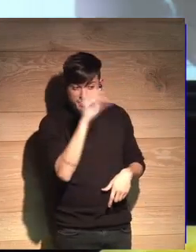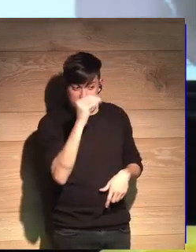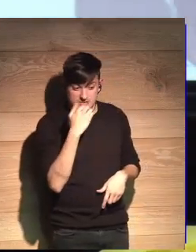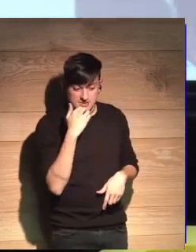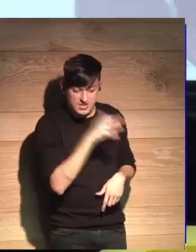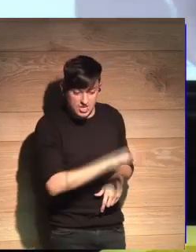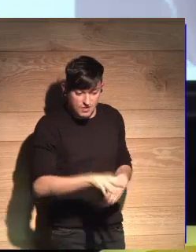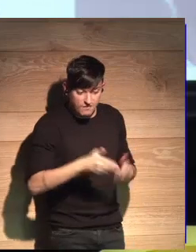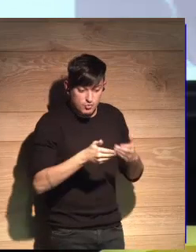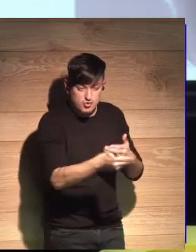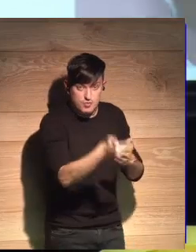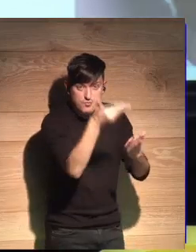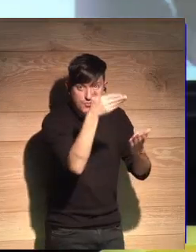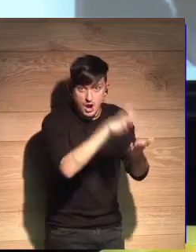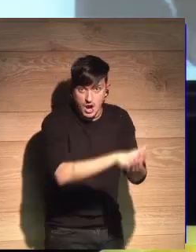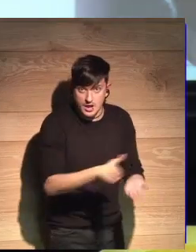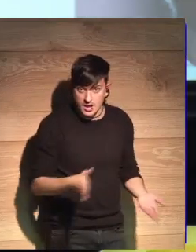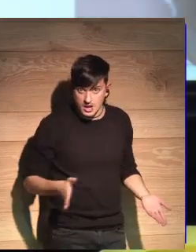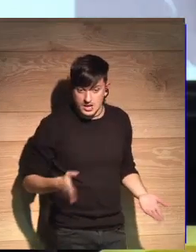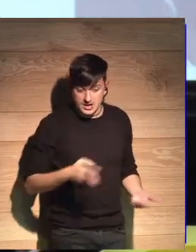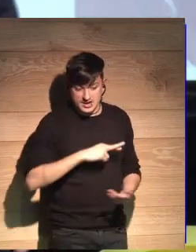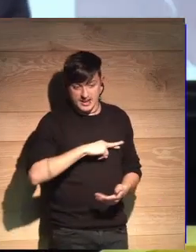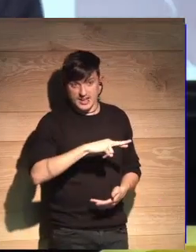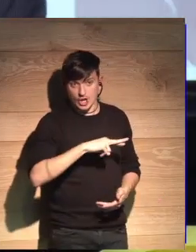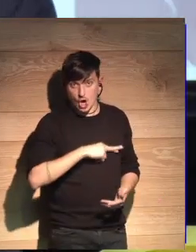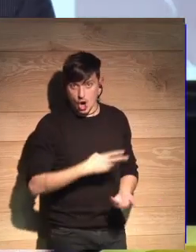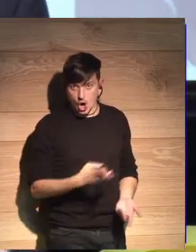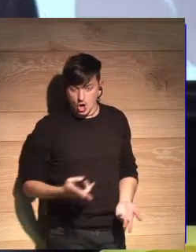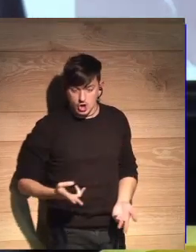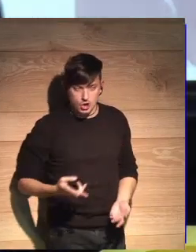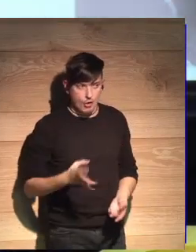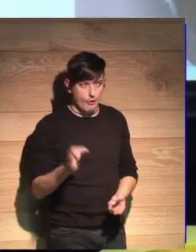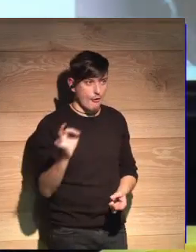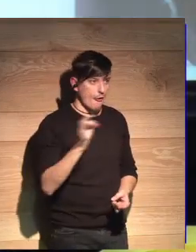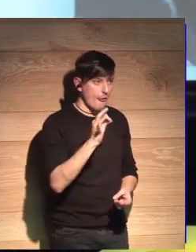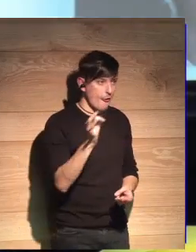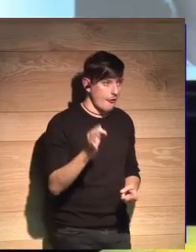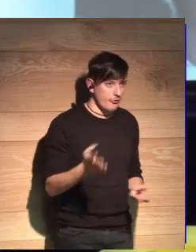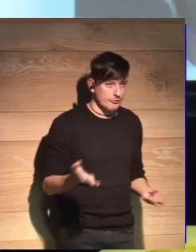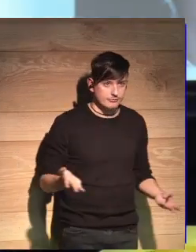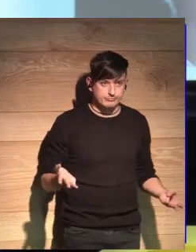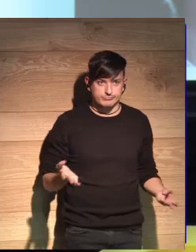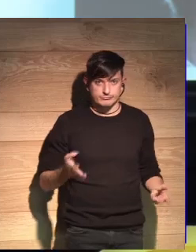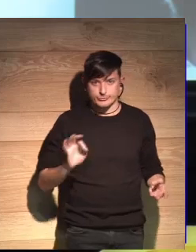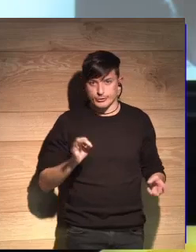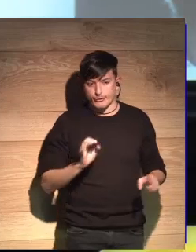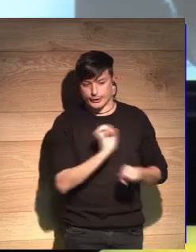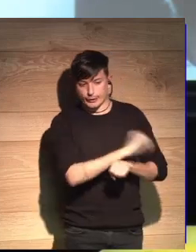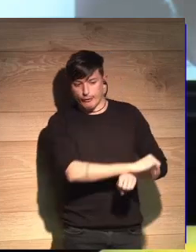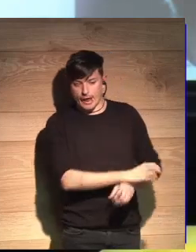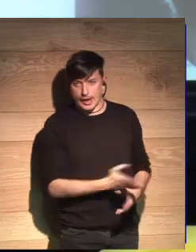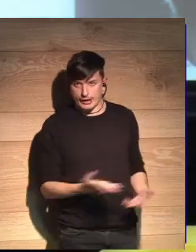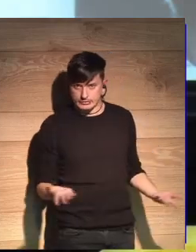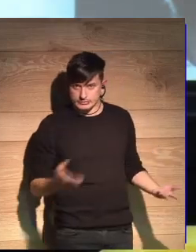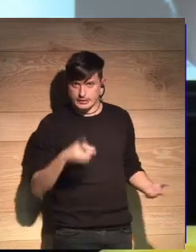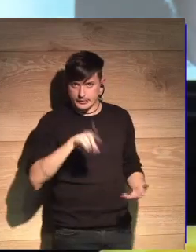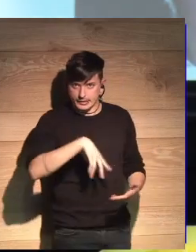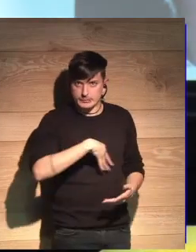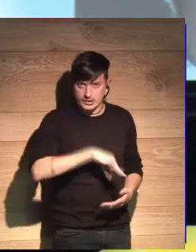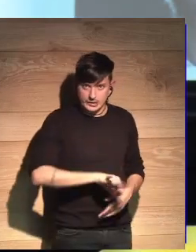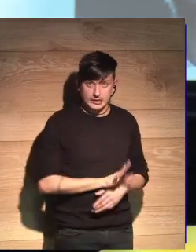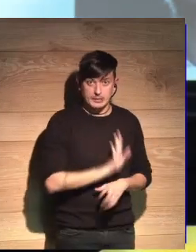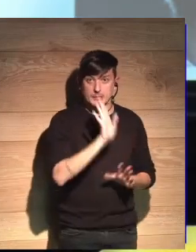maybe existentialism, maybe let's get engaged with life and not think too much about it. But of course, because we can imagine